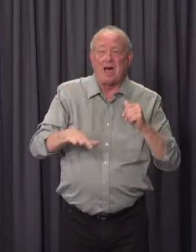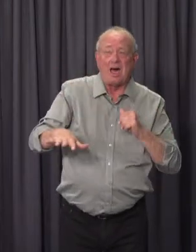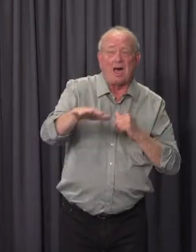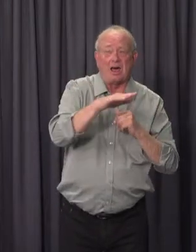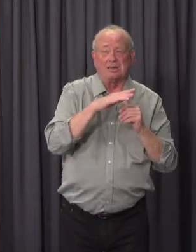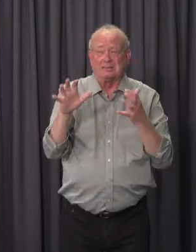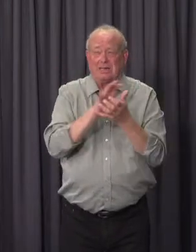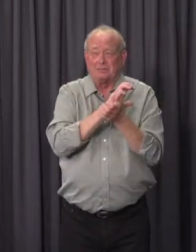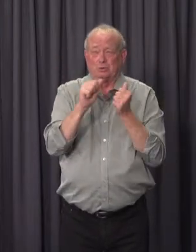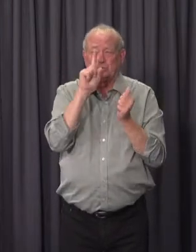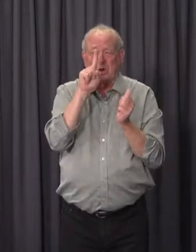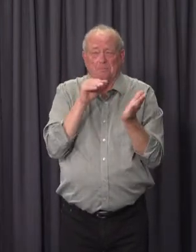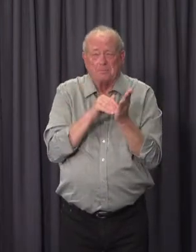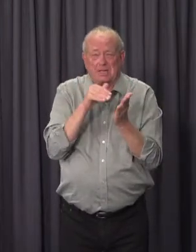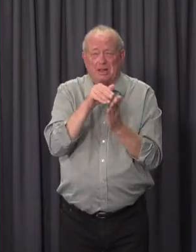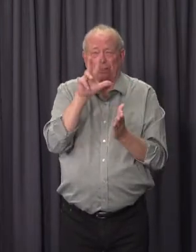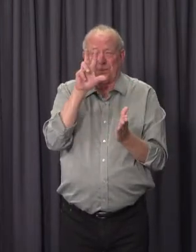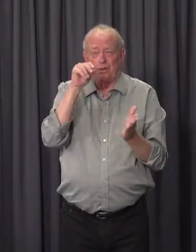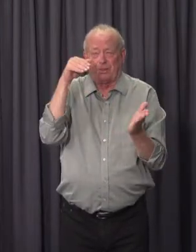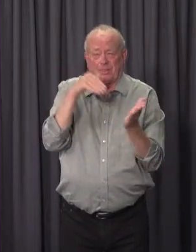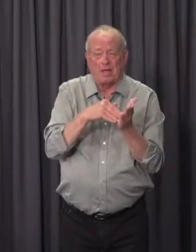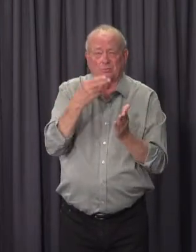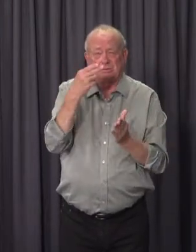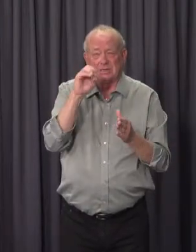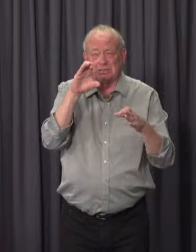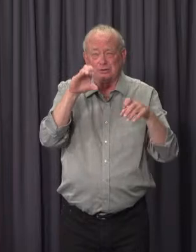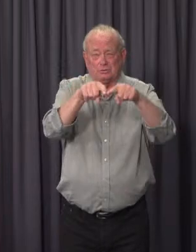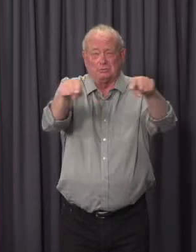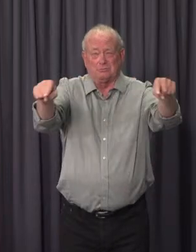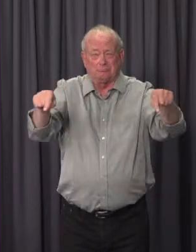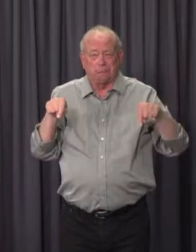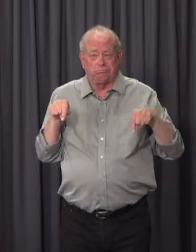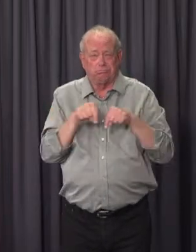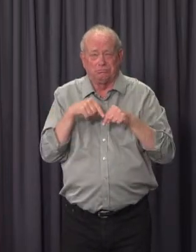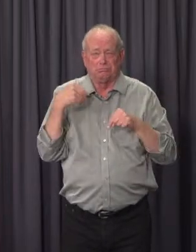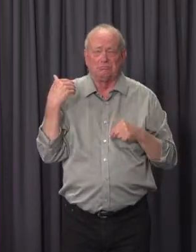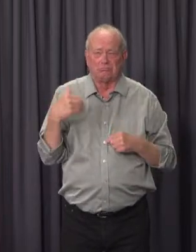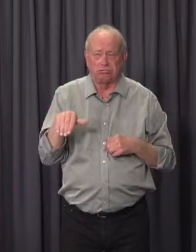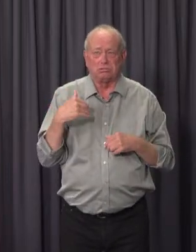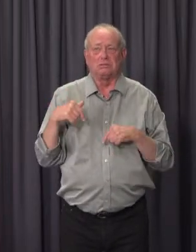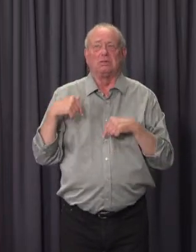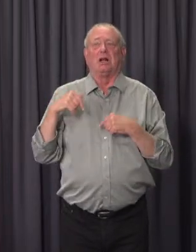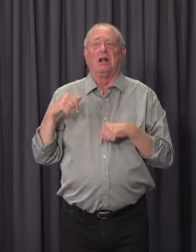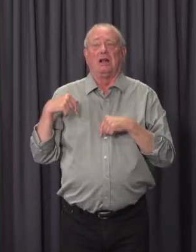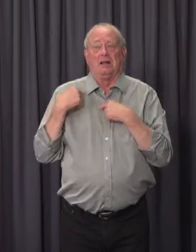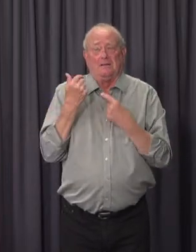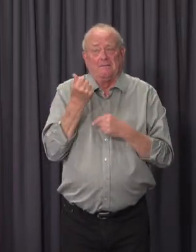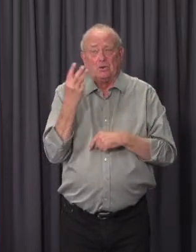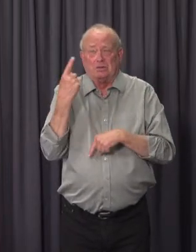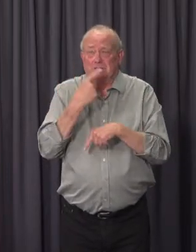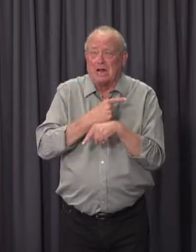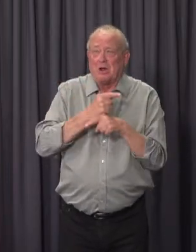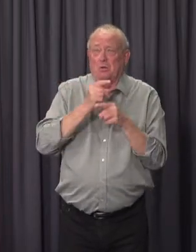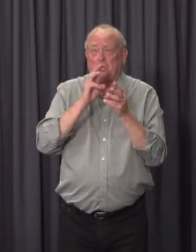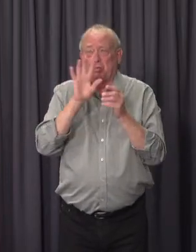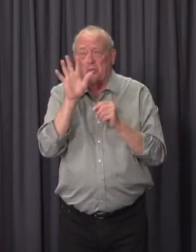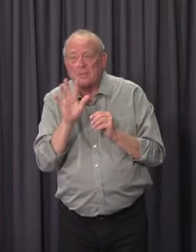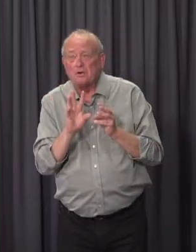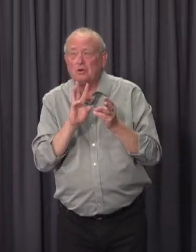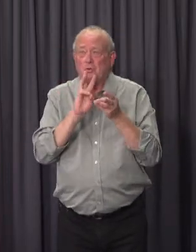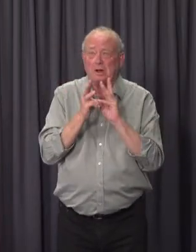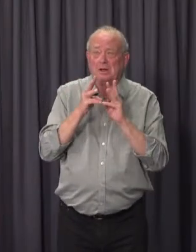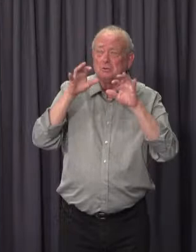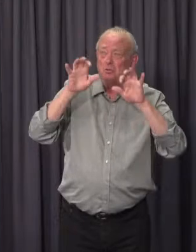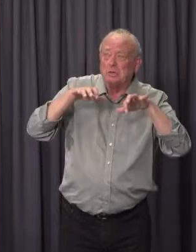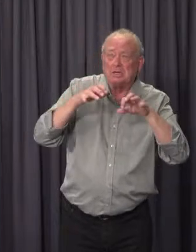wildfires earlier this month has now slowed. Over the past 2 days, firefighters have been able to make significant progress on wildfires